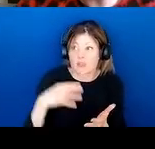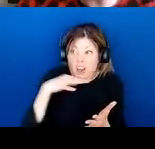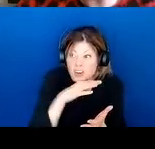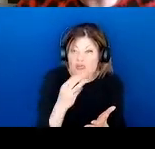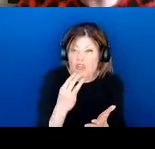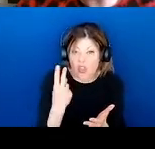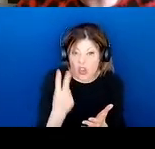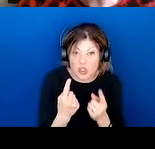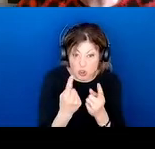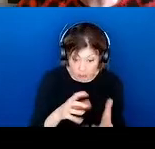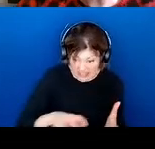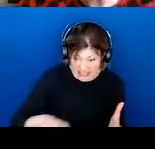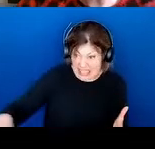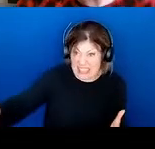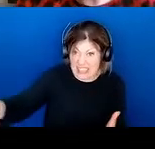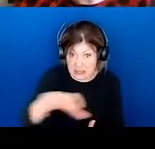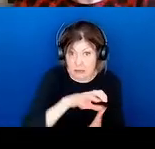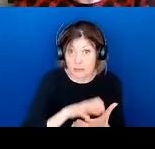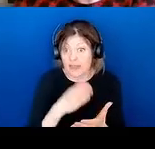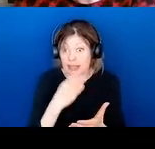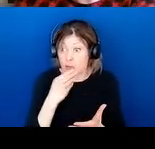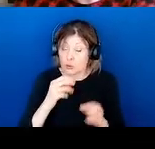set.